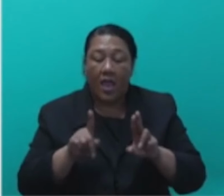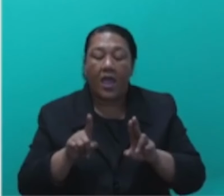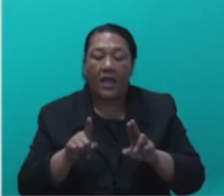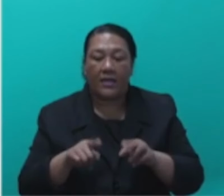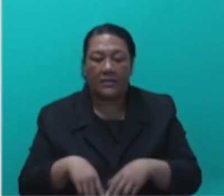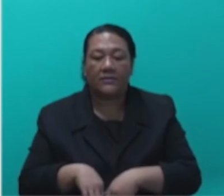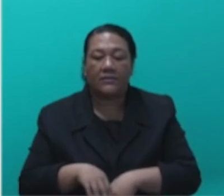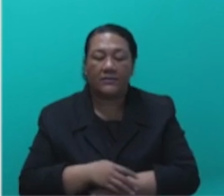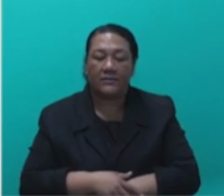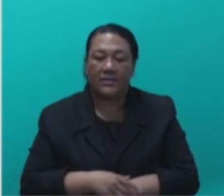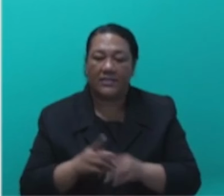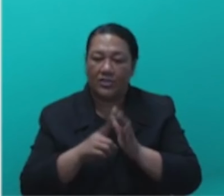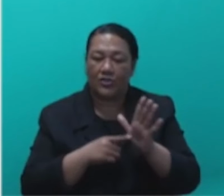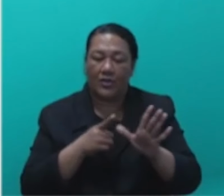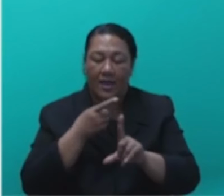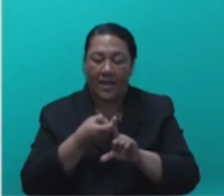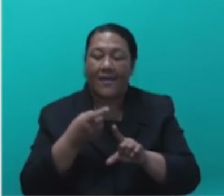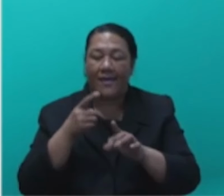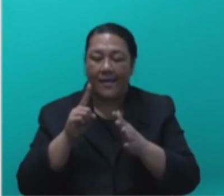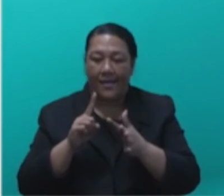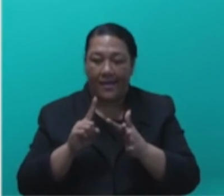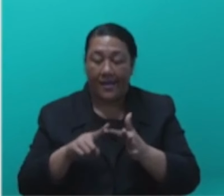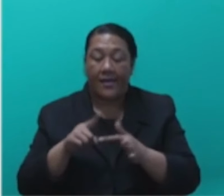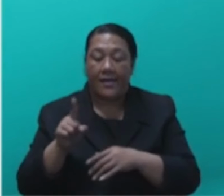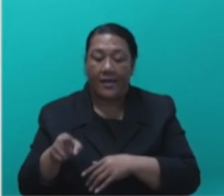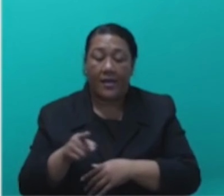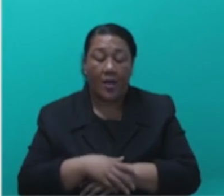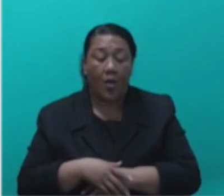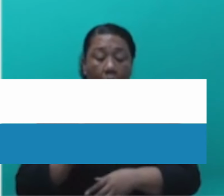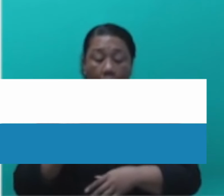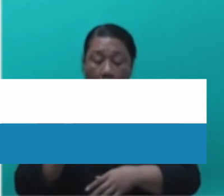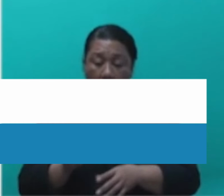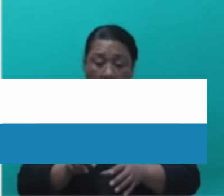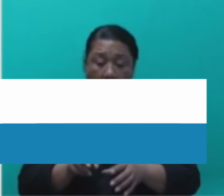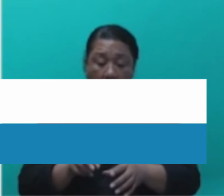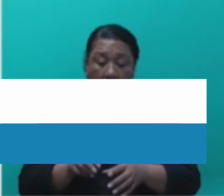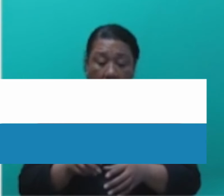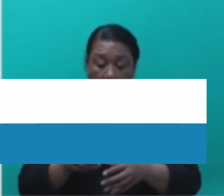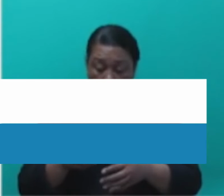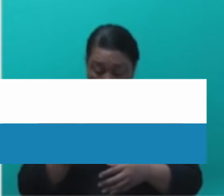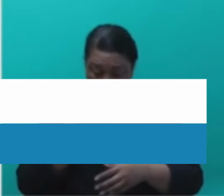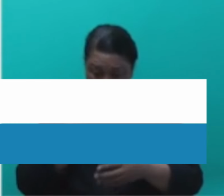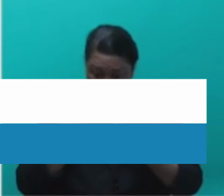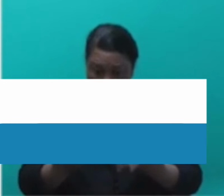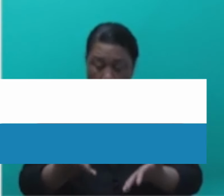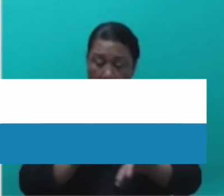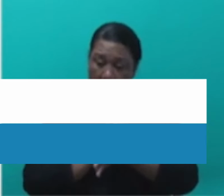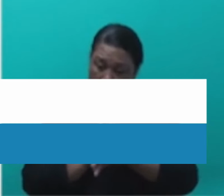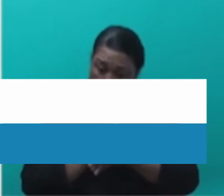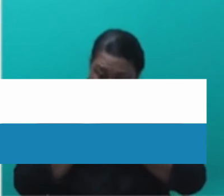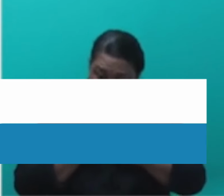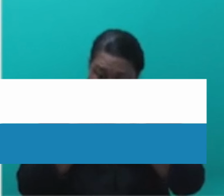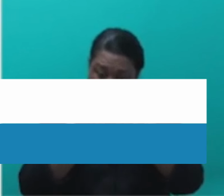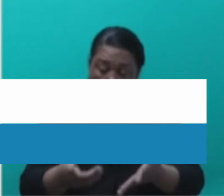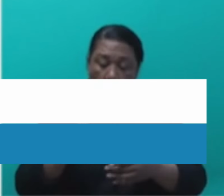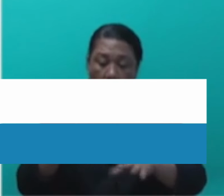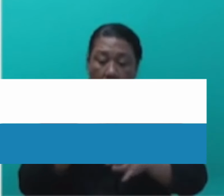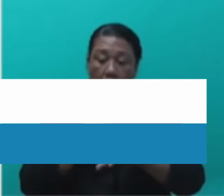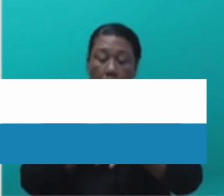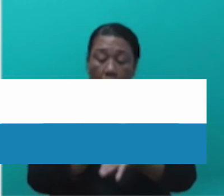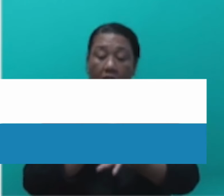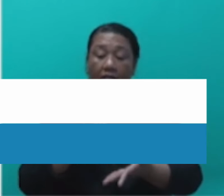air transport agreement with the United States are. I'm pleased to report to this August House and the nation that the Fiji's first